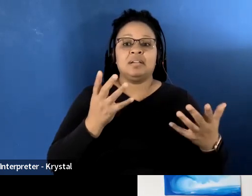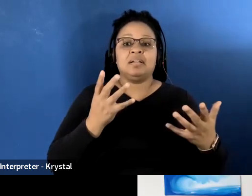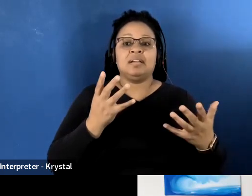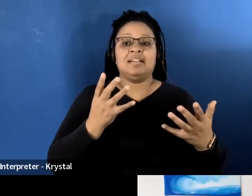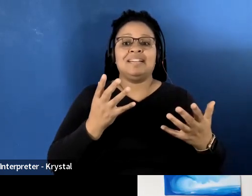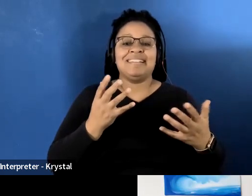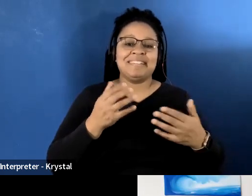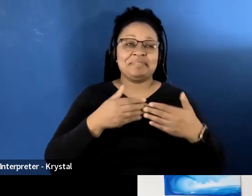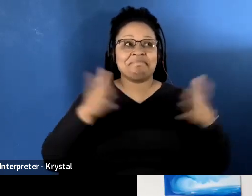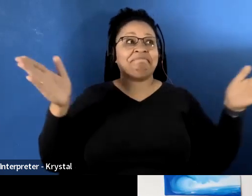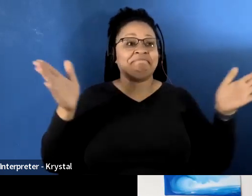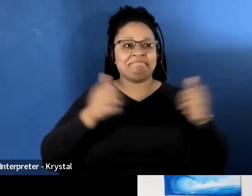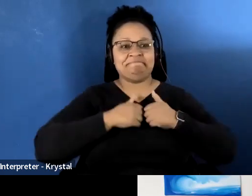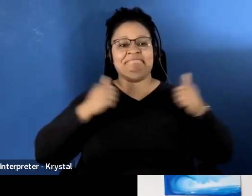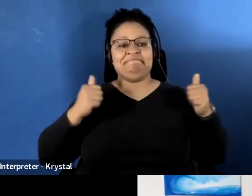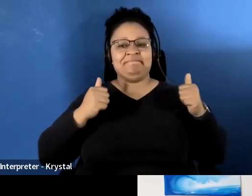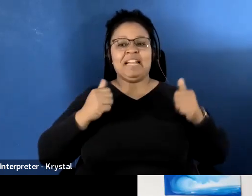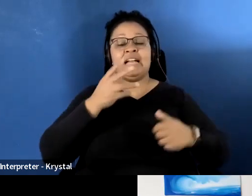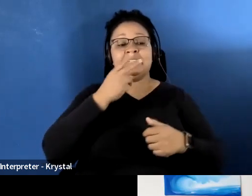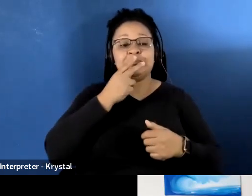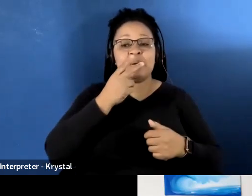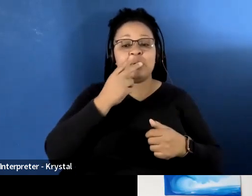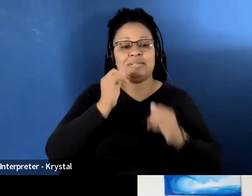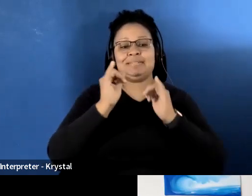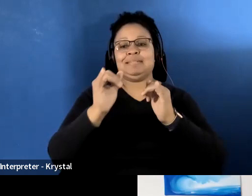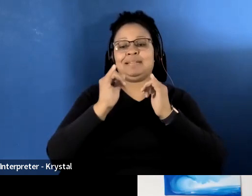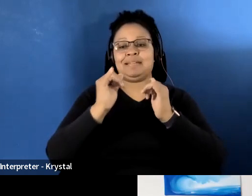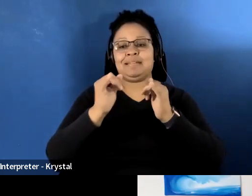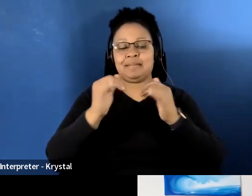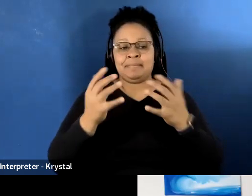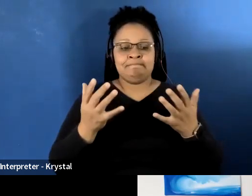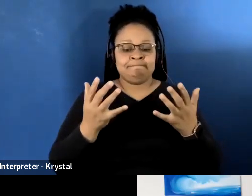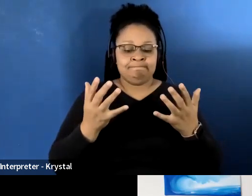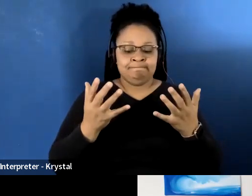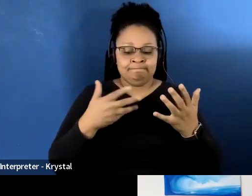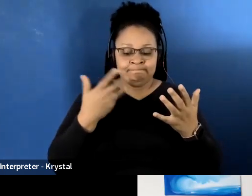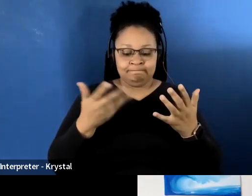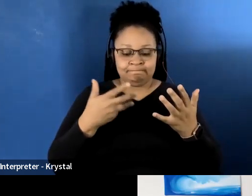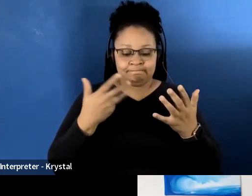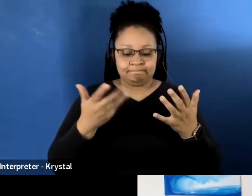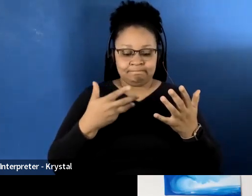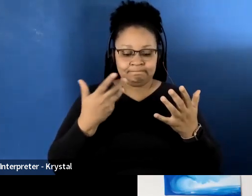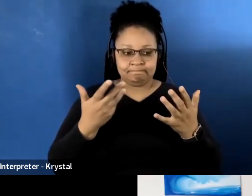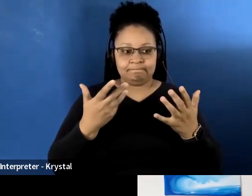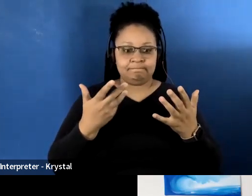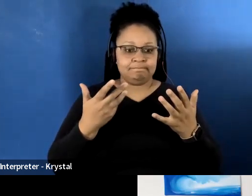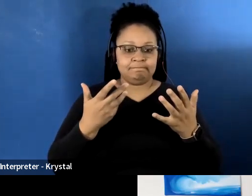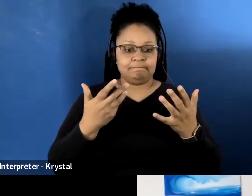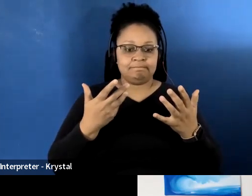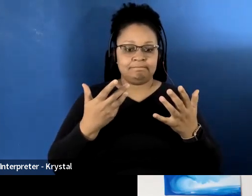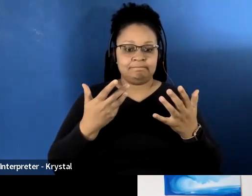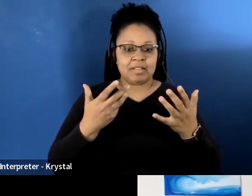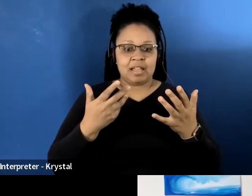things. So I smoke, and kind of the same thing. It's, um, I don't need it